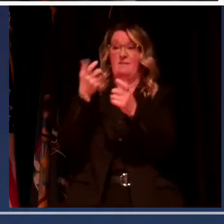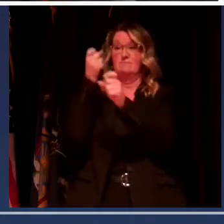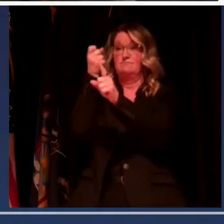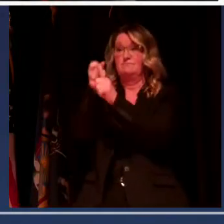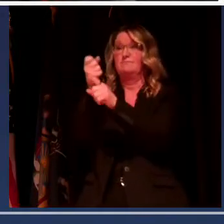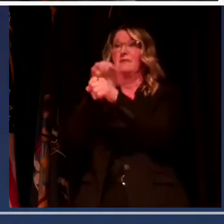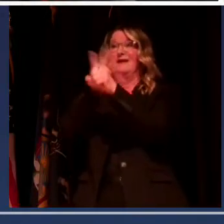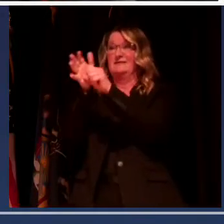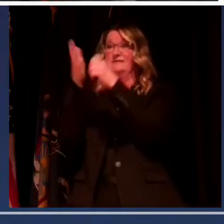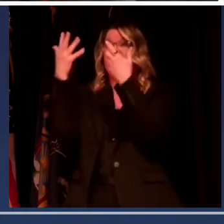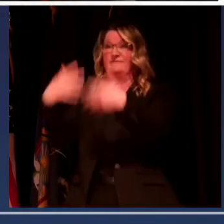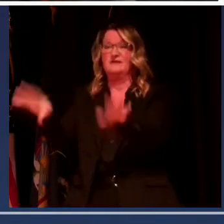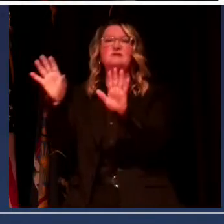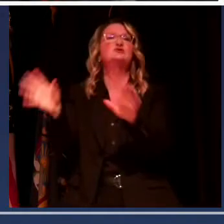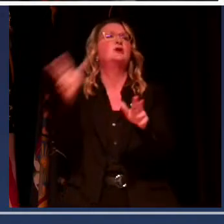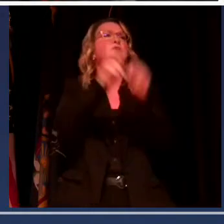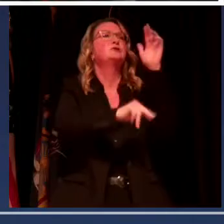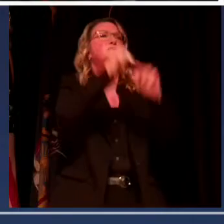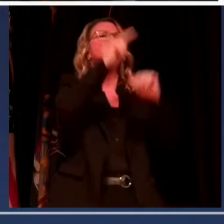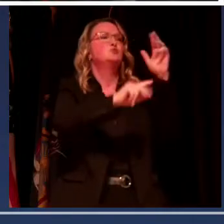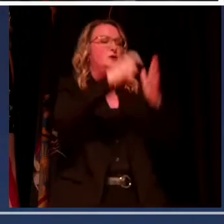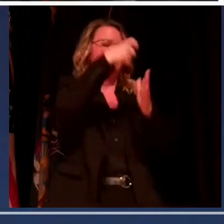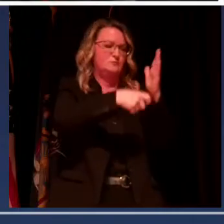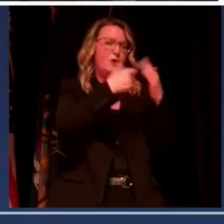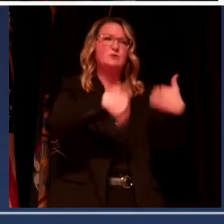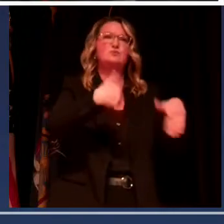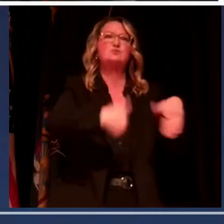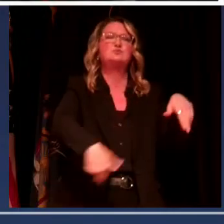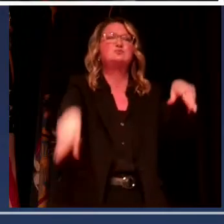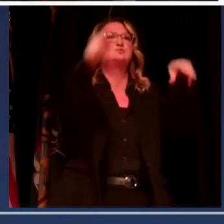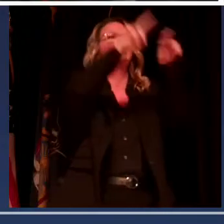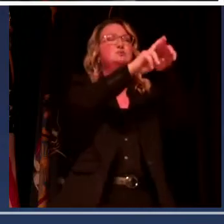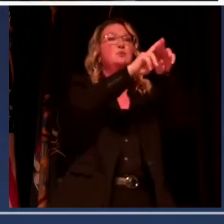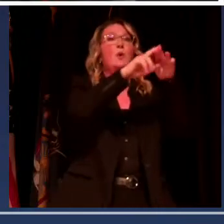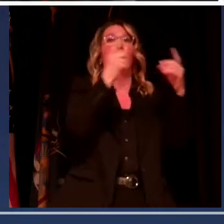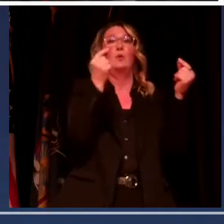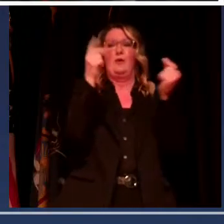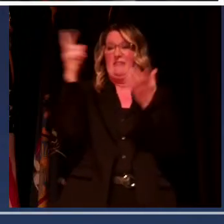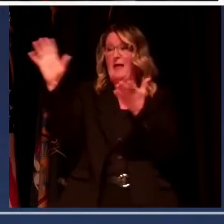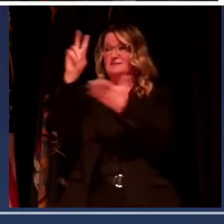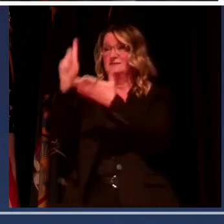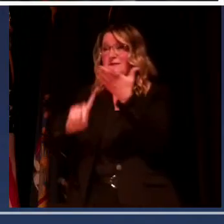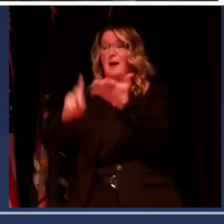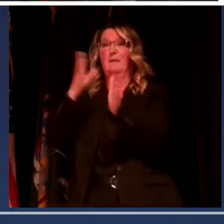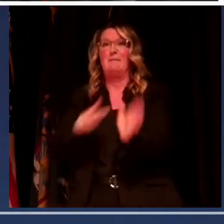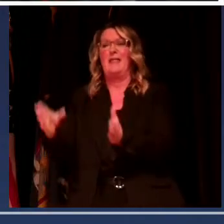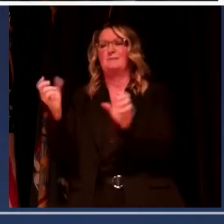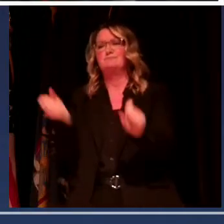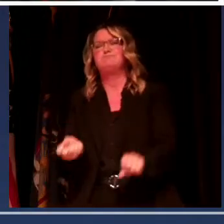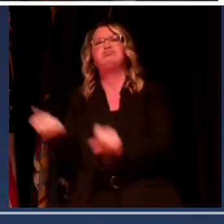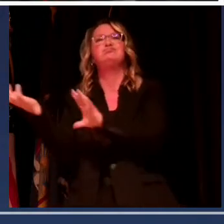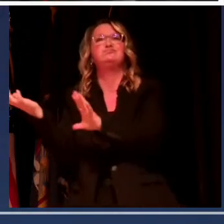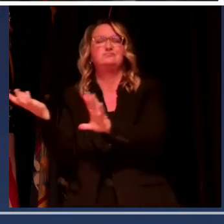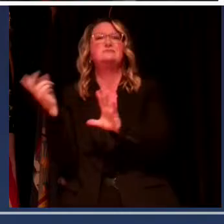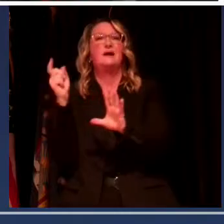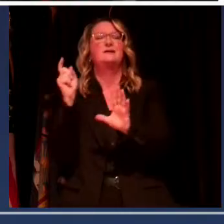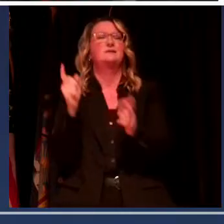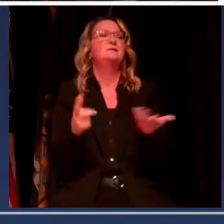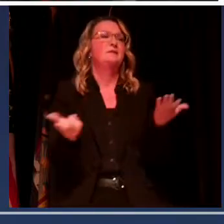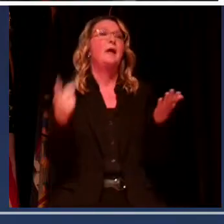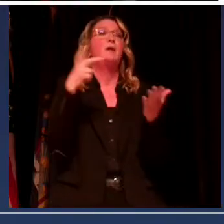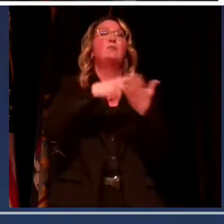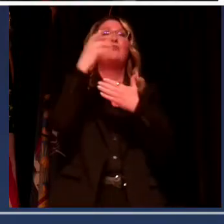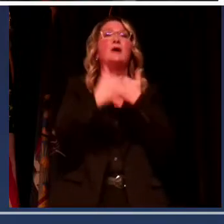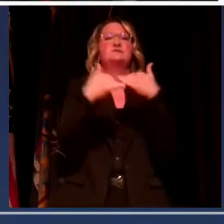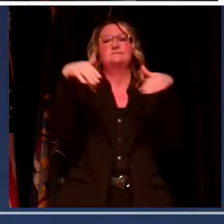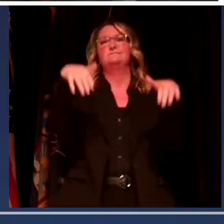end, prices for construction would greatly increase, so much so the original plans had to be scrapped. The project